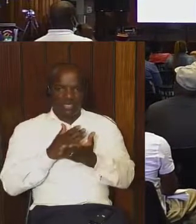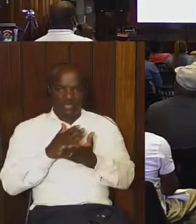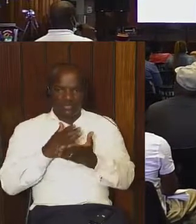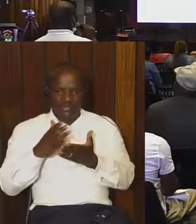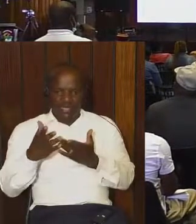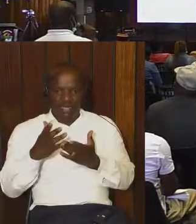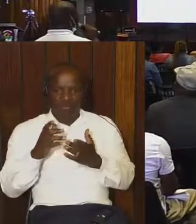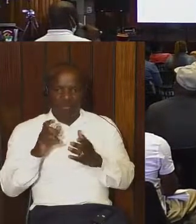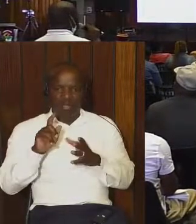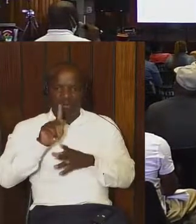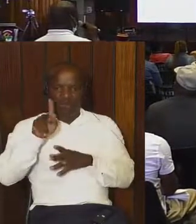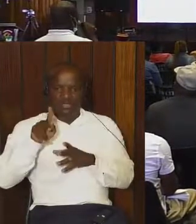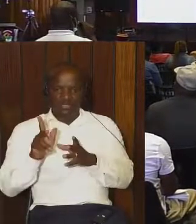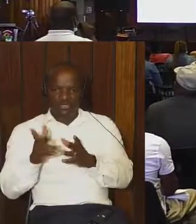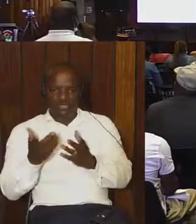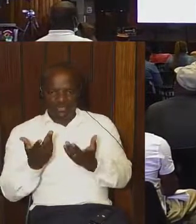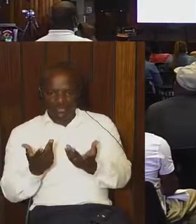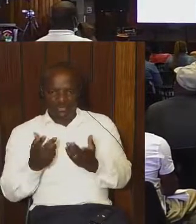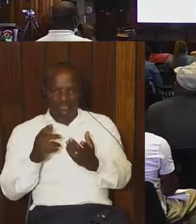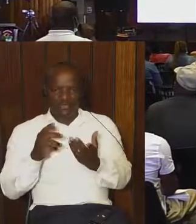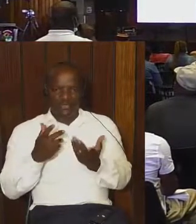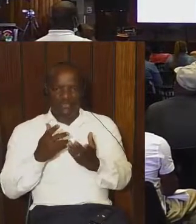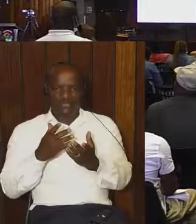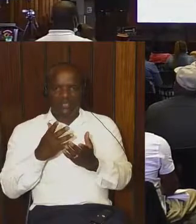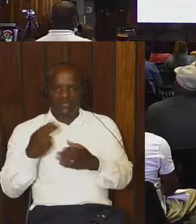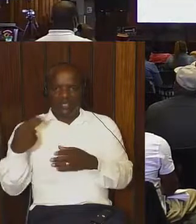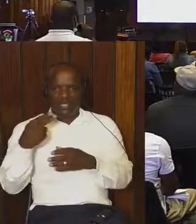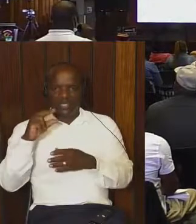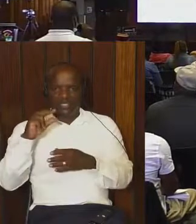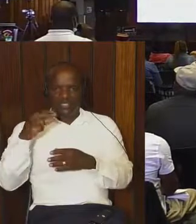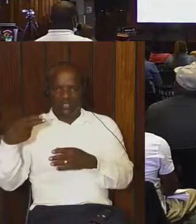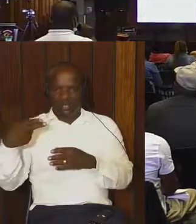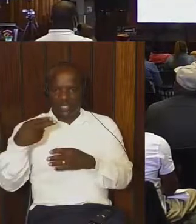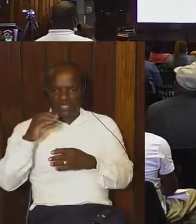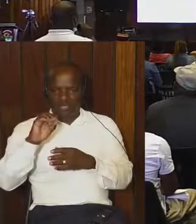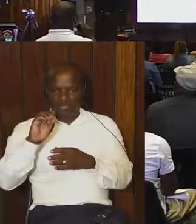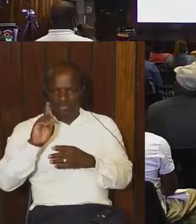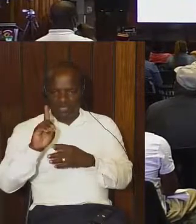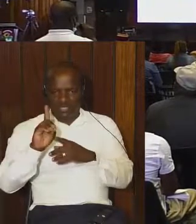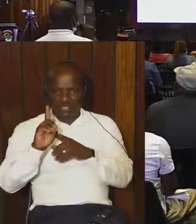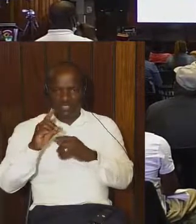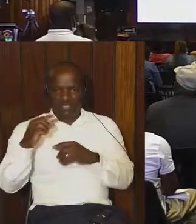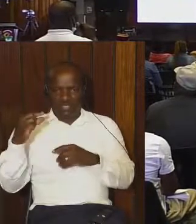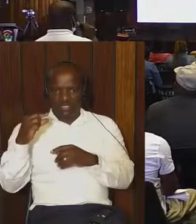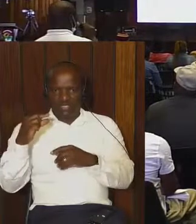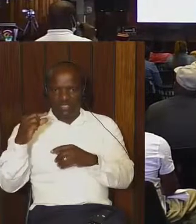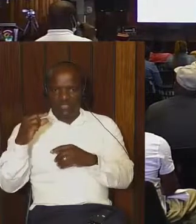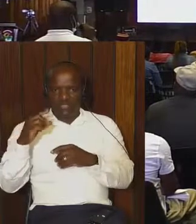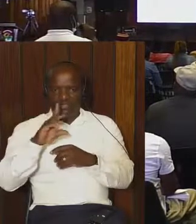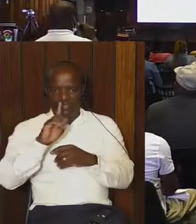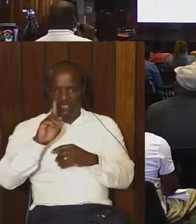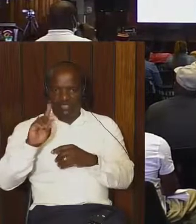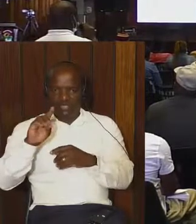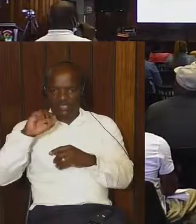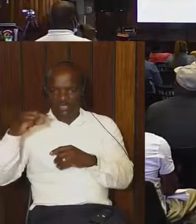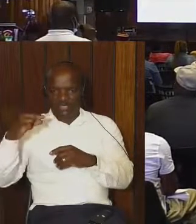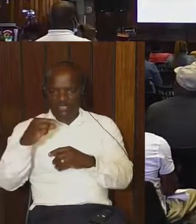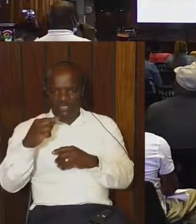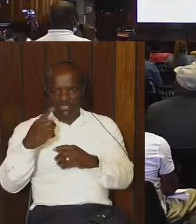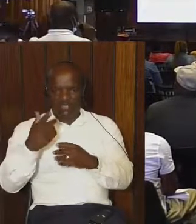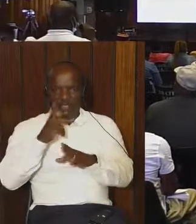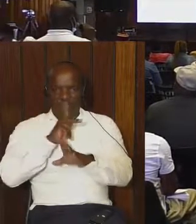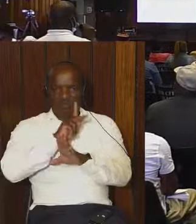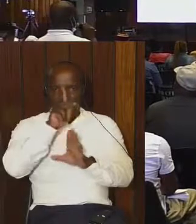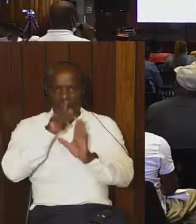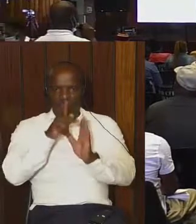an accounting officer, and in particular instances, an HOD and DTG, including the project manager. What